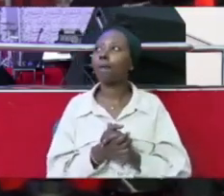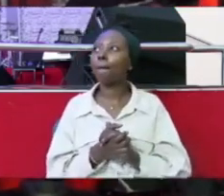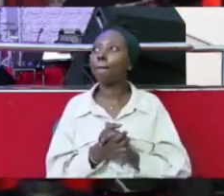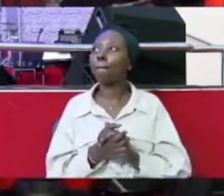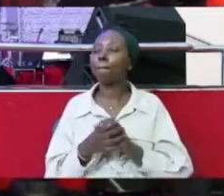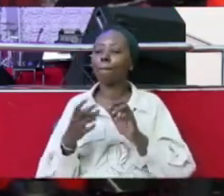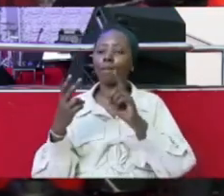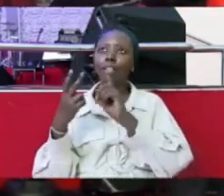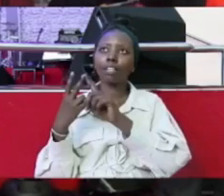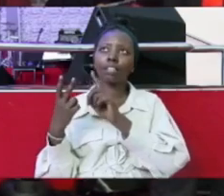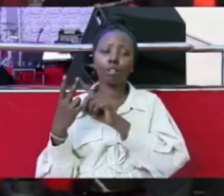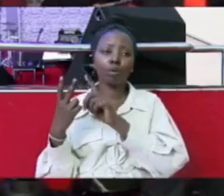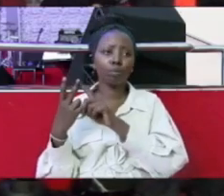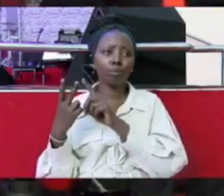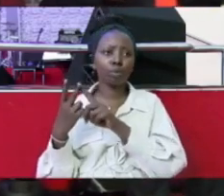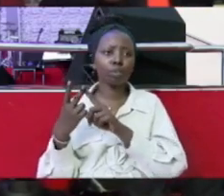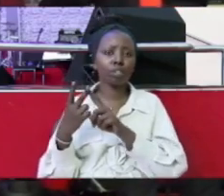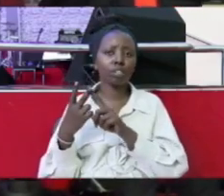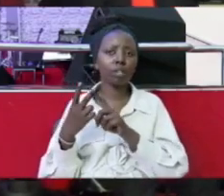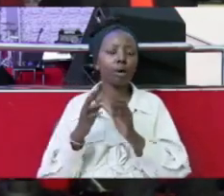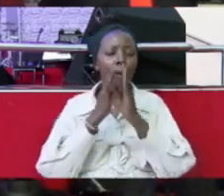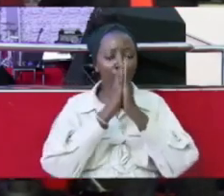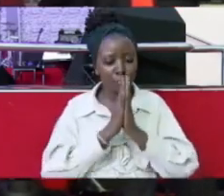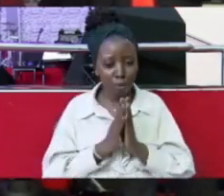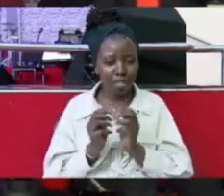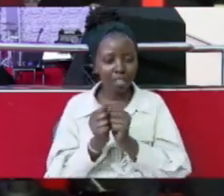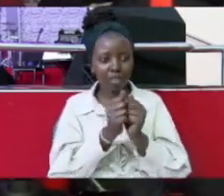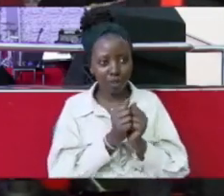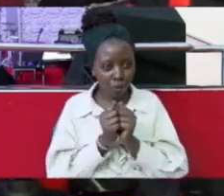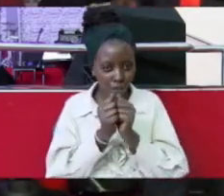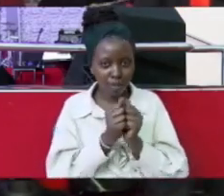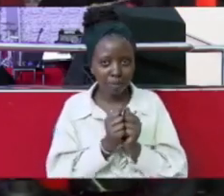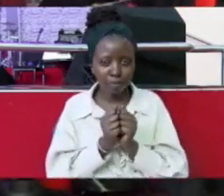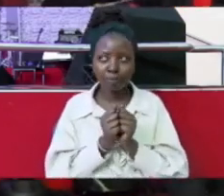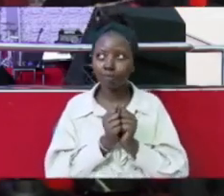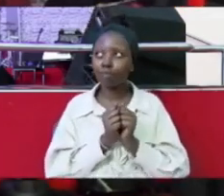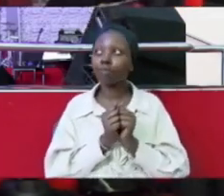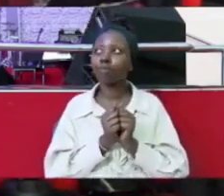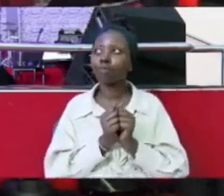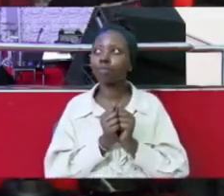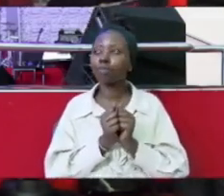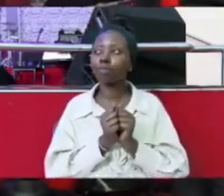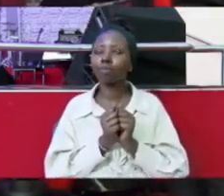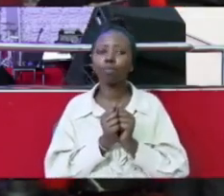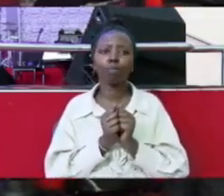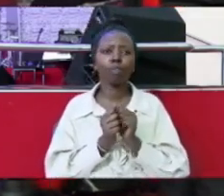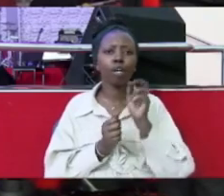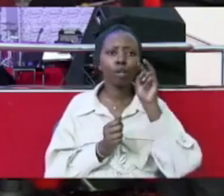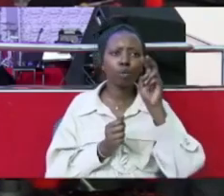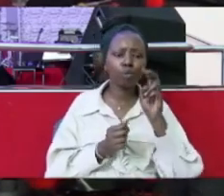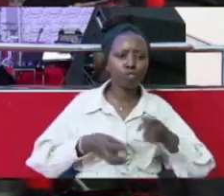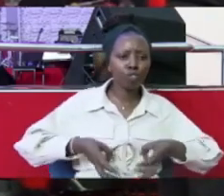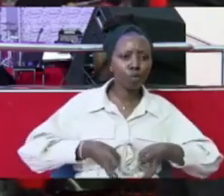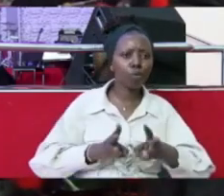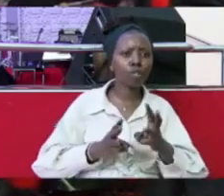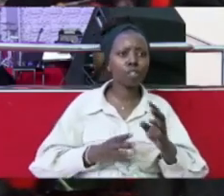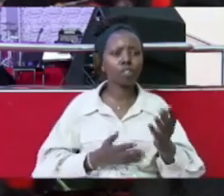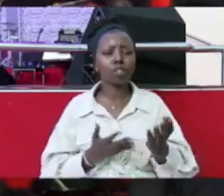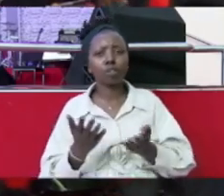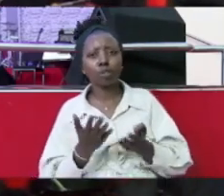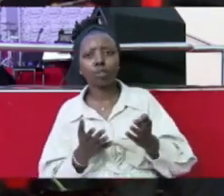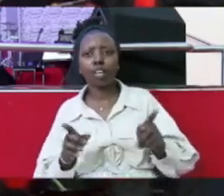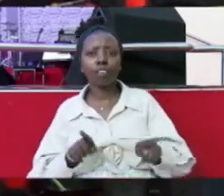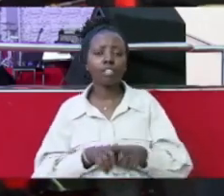is pray together. Jambo la pili la kutendeza kazi ni kuomba pamoja. Look for ways to serve and support those in your